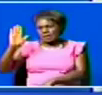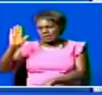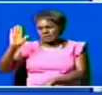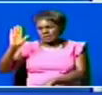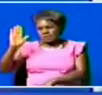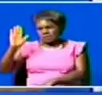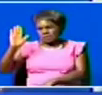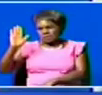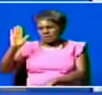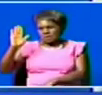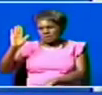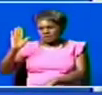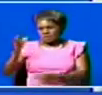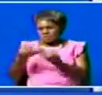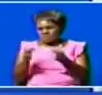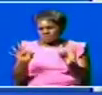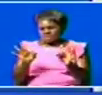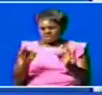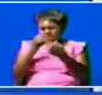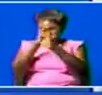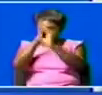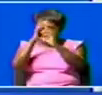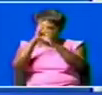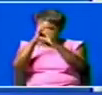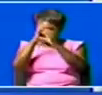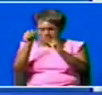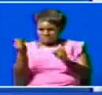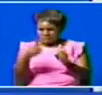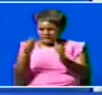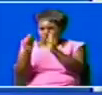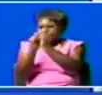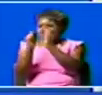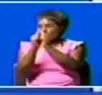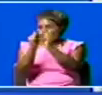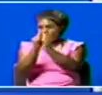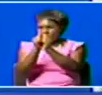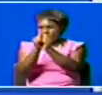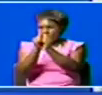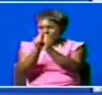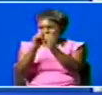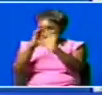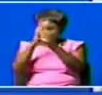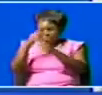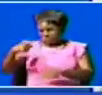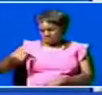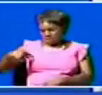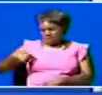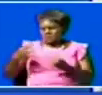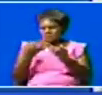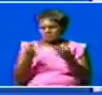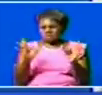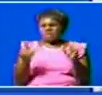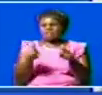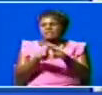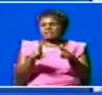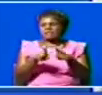creation and free cancer screening. Mm-hmm. Like when it comes to October month, we screen for breast cancer for free. Mm-hmm. We also